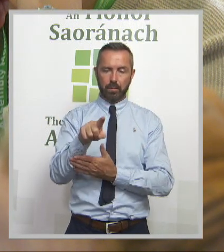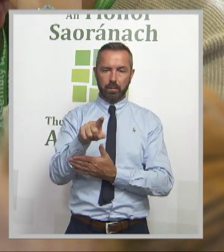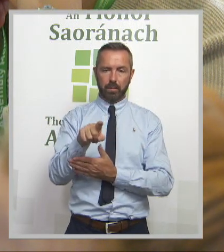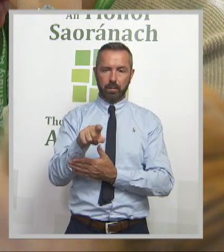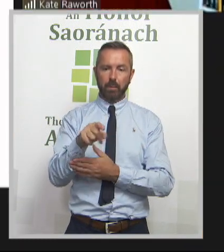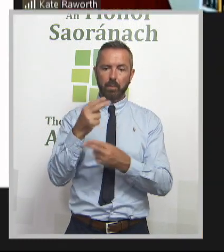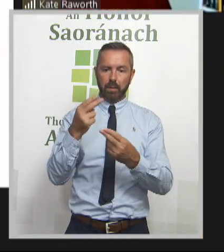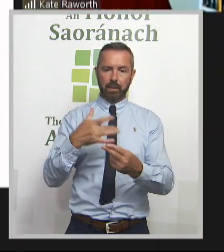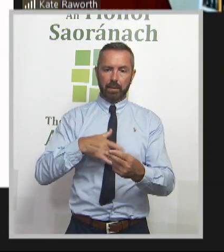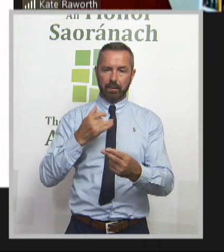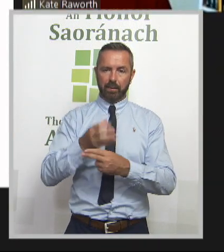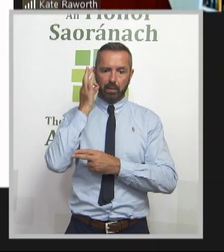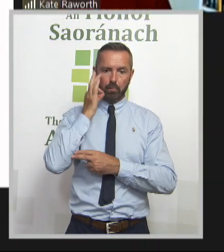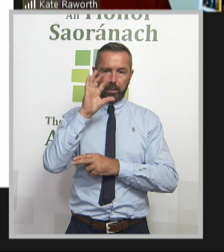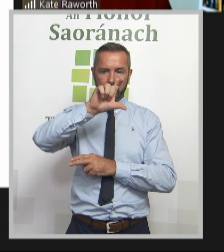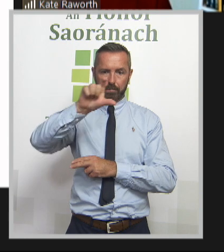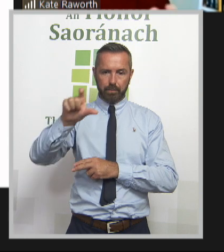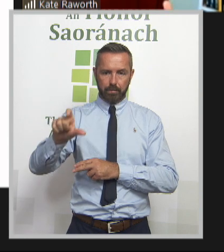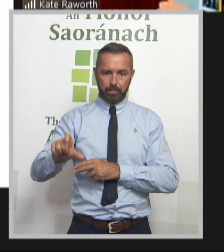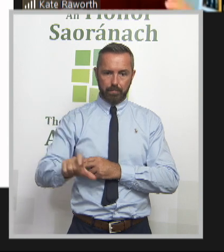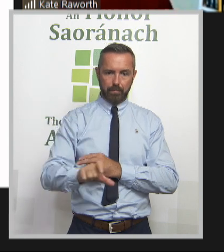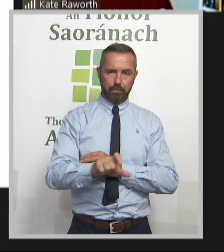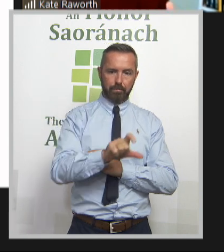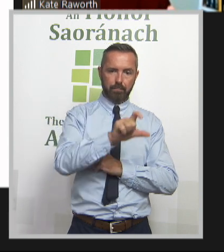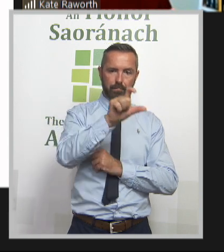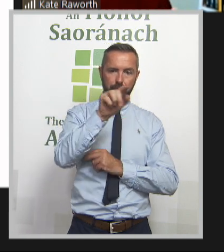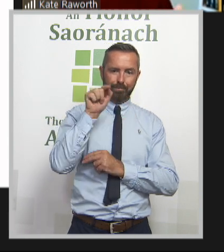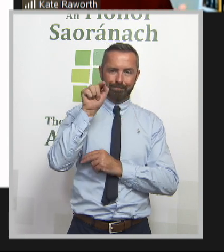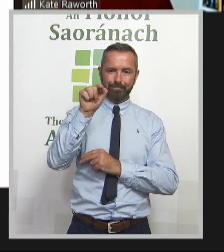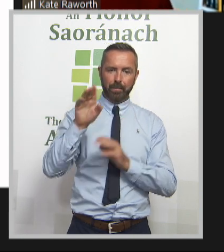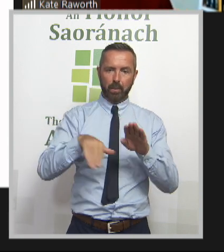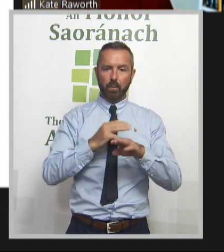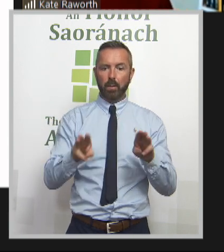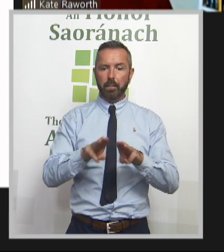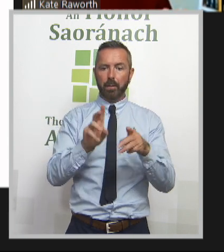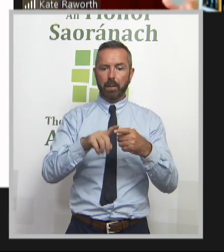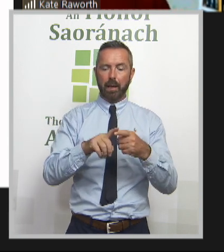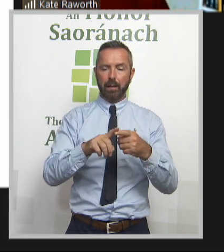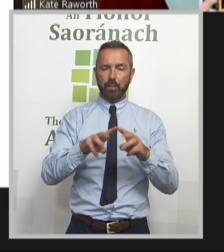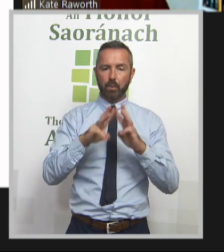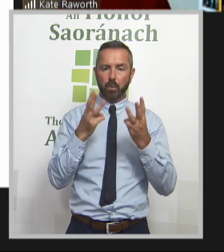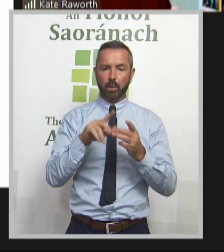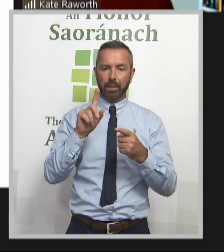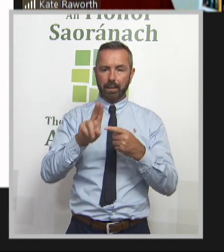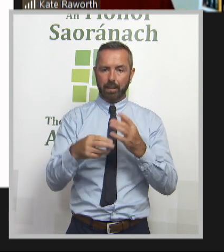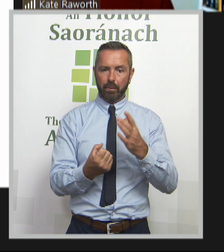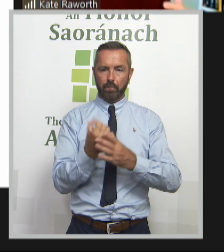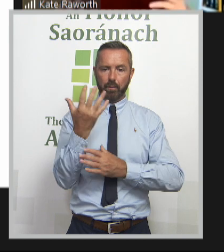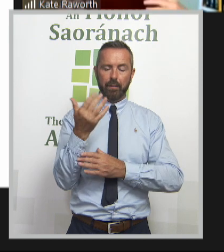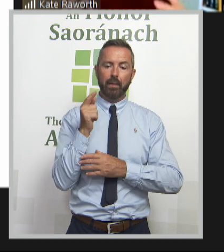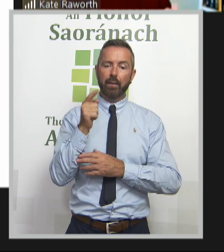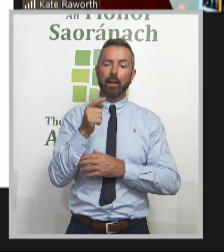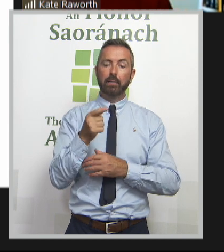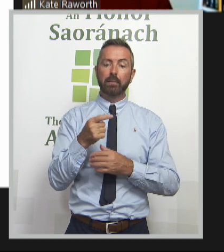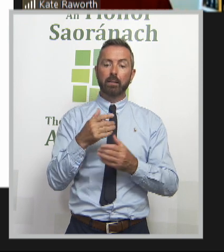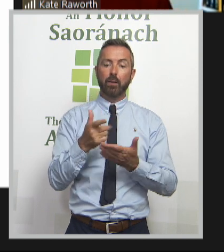green donut-shaped space in between. That is where people and planet can thrive. And that's the compass that I offer. And I believe